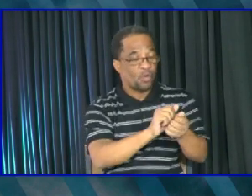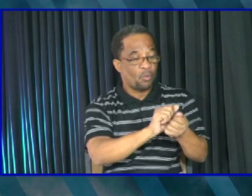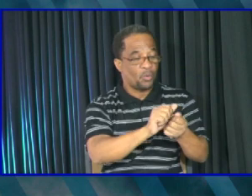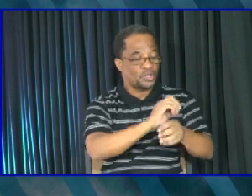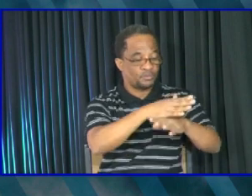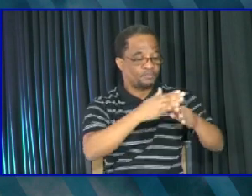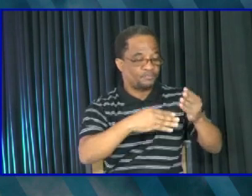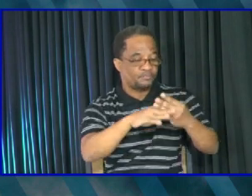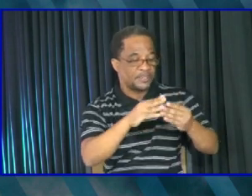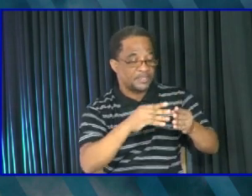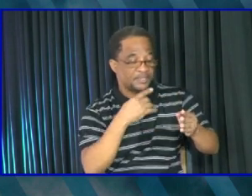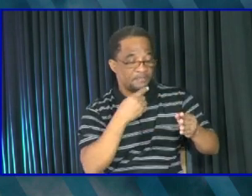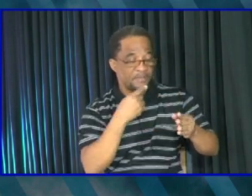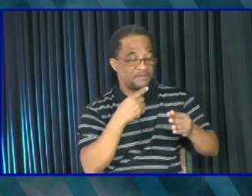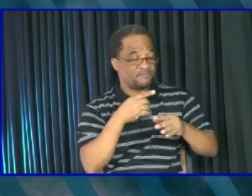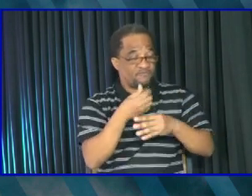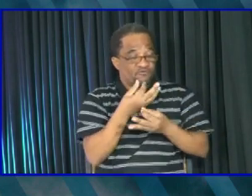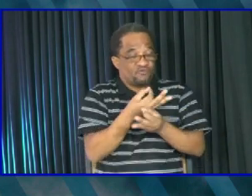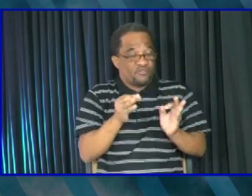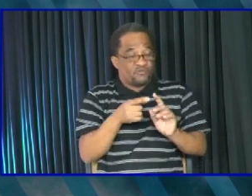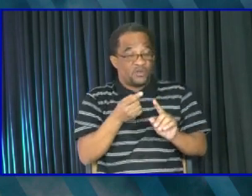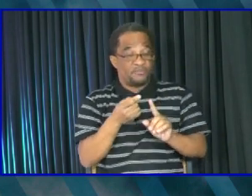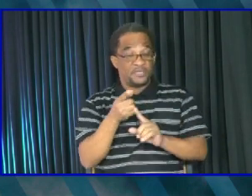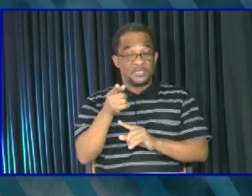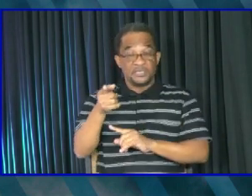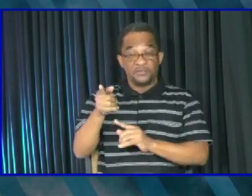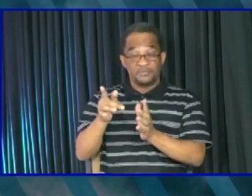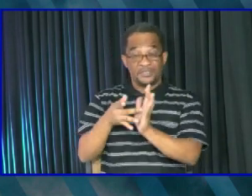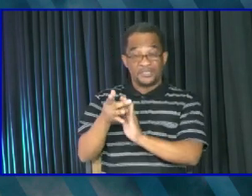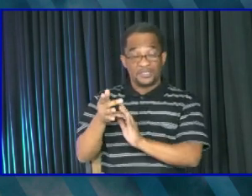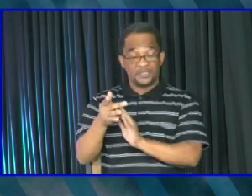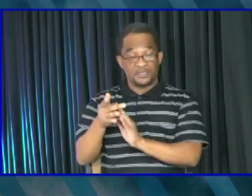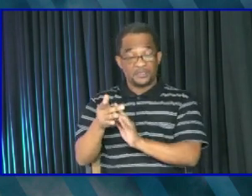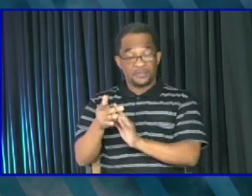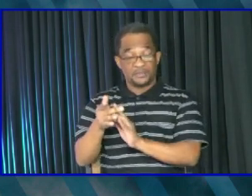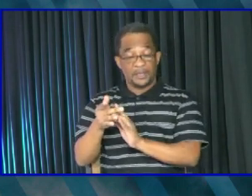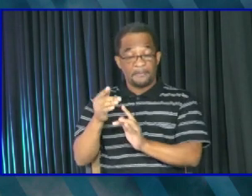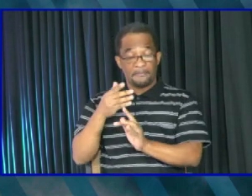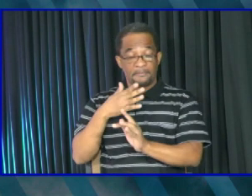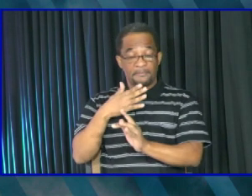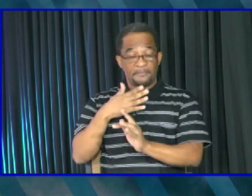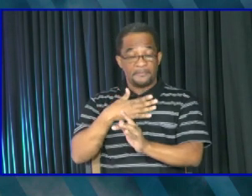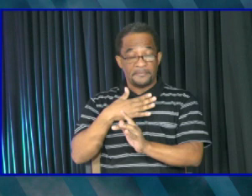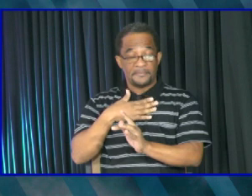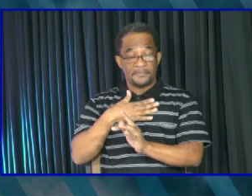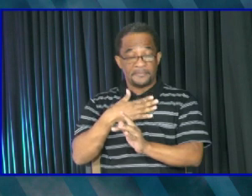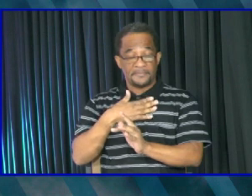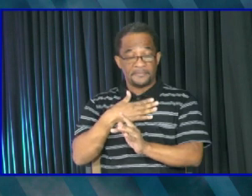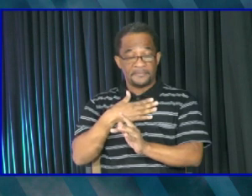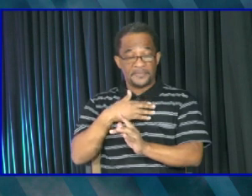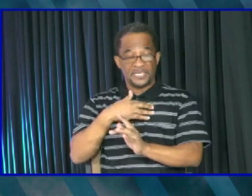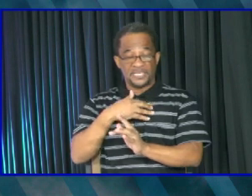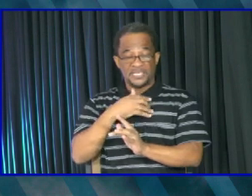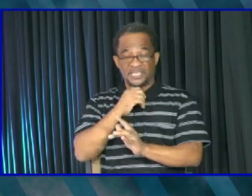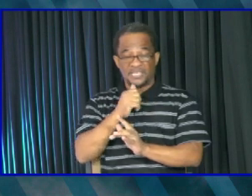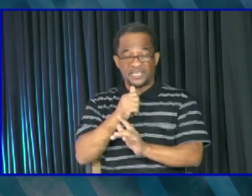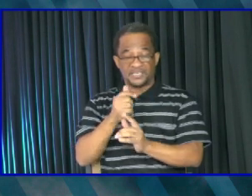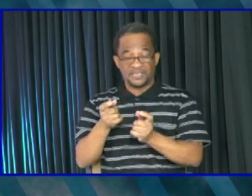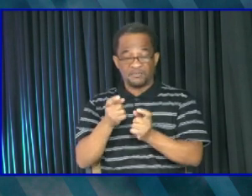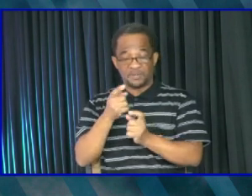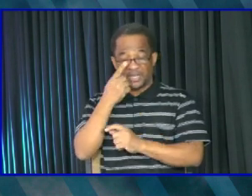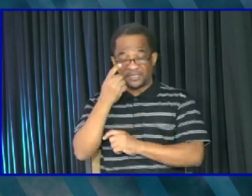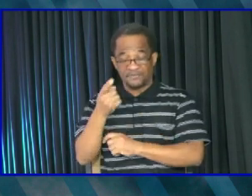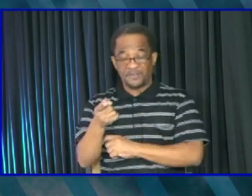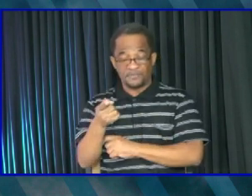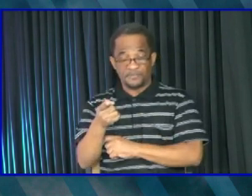the people and said, his blood be on us and on our children. Then released he Barabbas